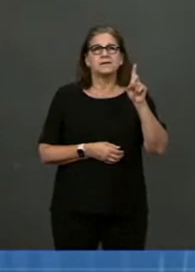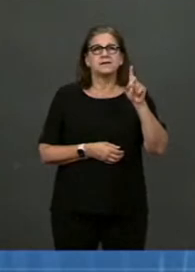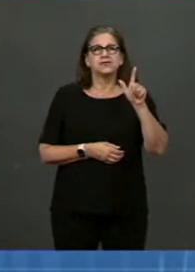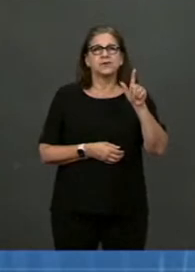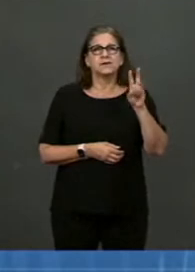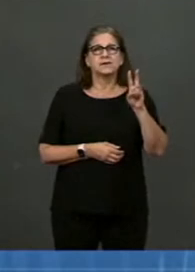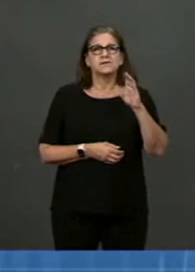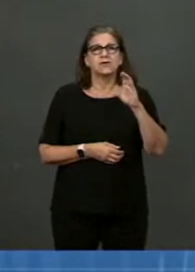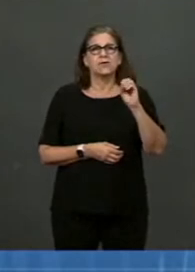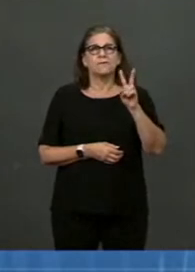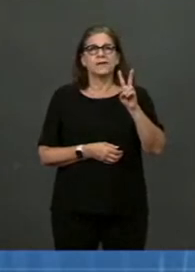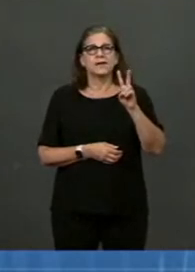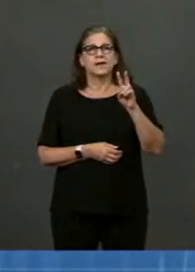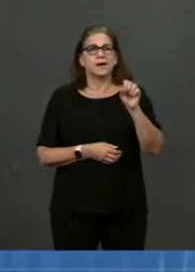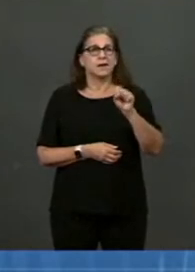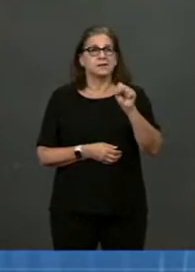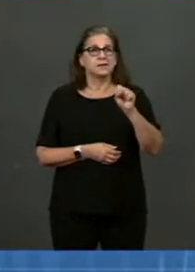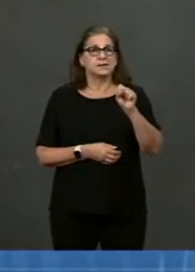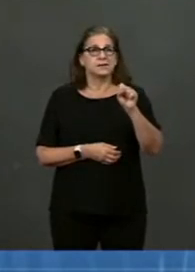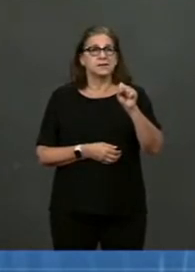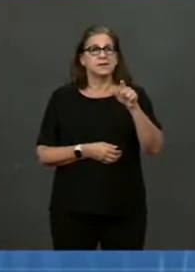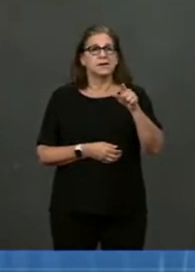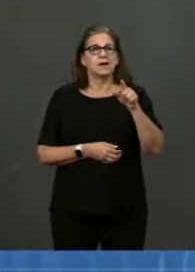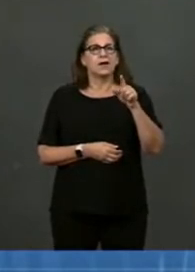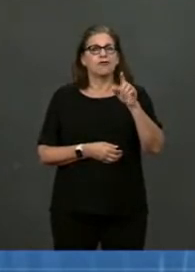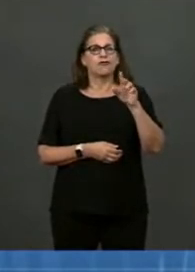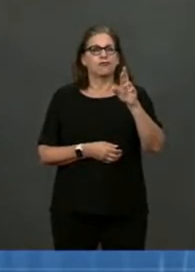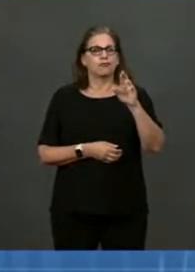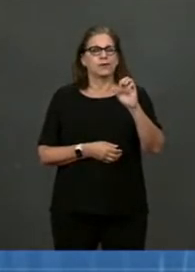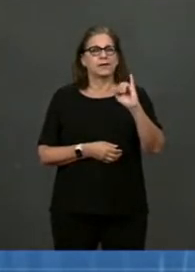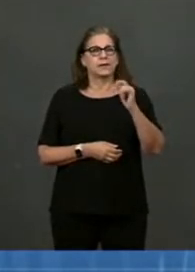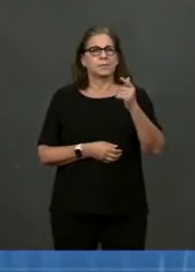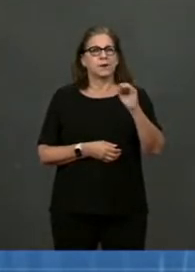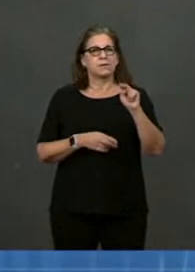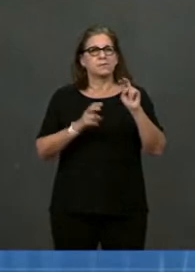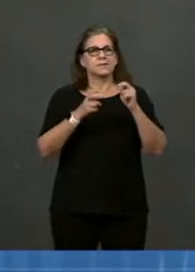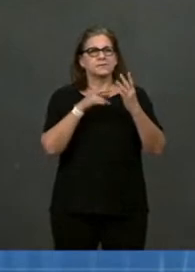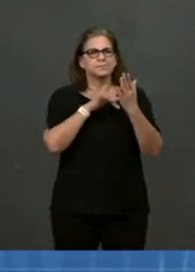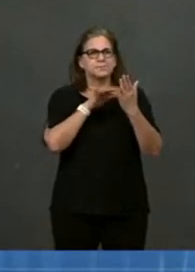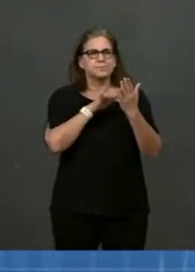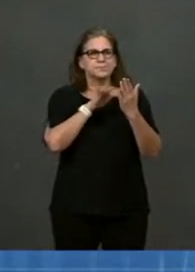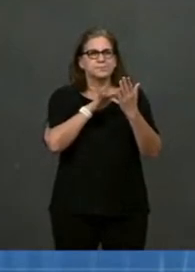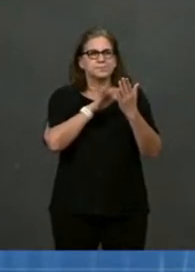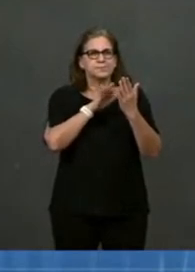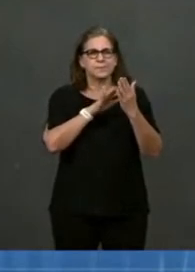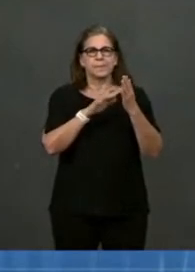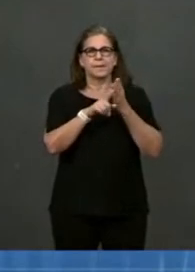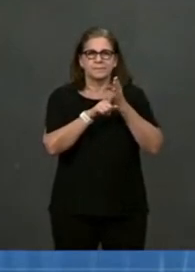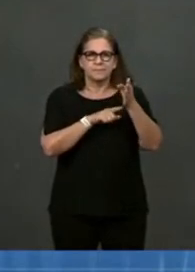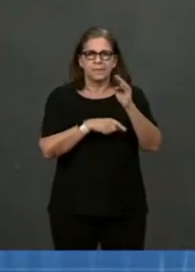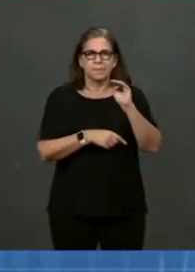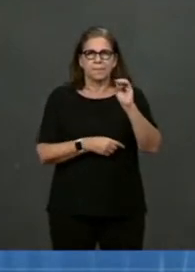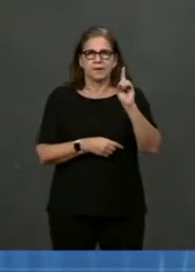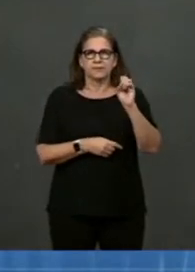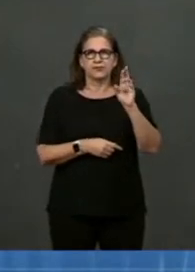regimen. The mRNA, which is the boost to that regimen, as you can see, brings the titer up